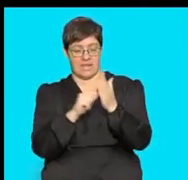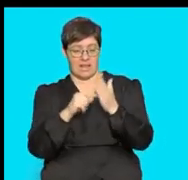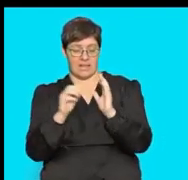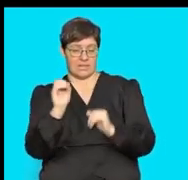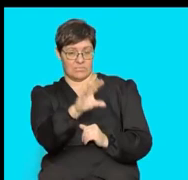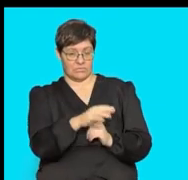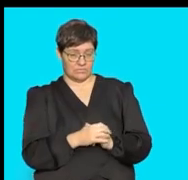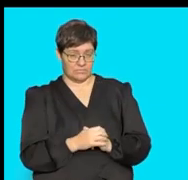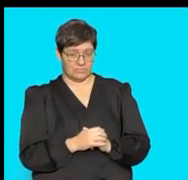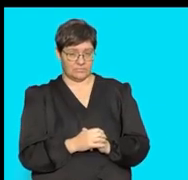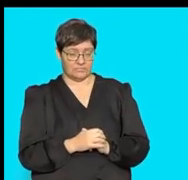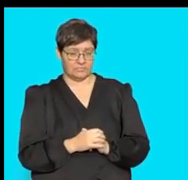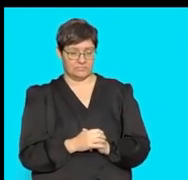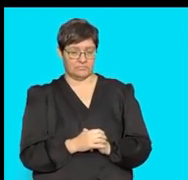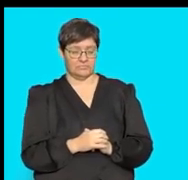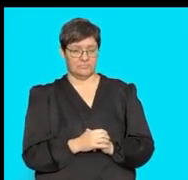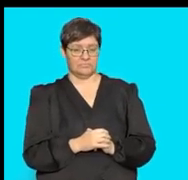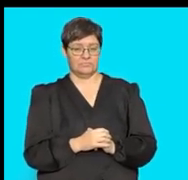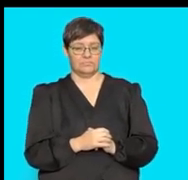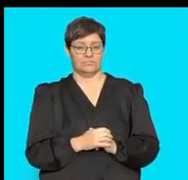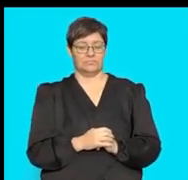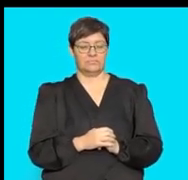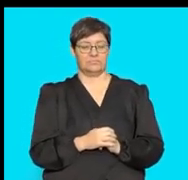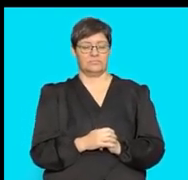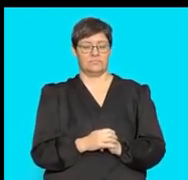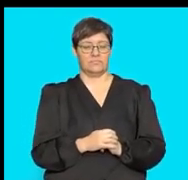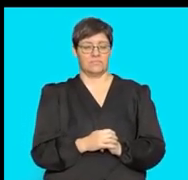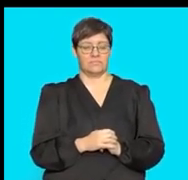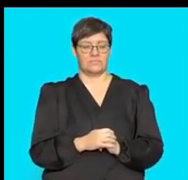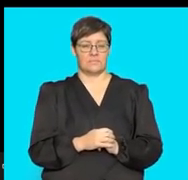Okay, what's left to do now is put this into the calculator.